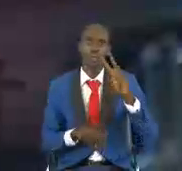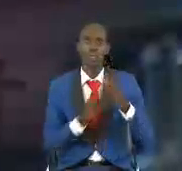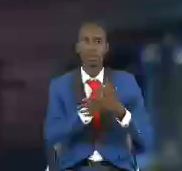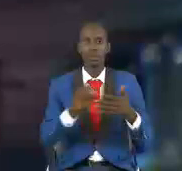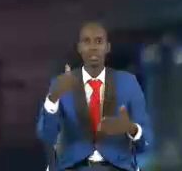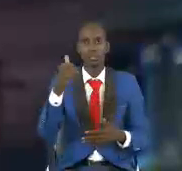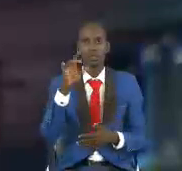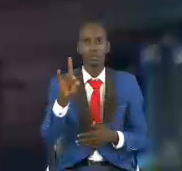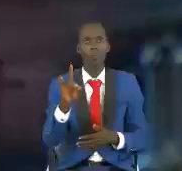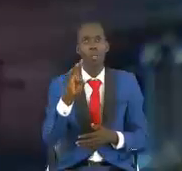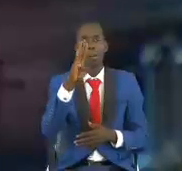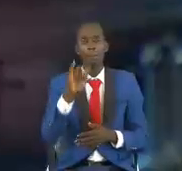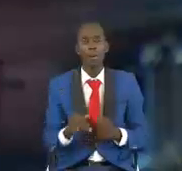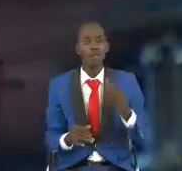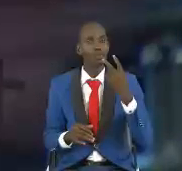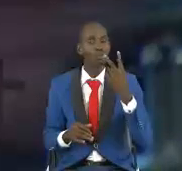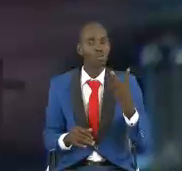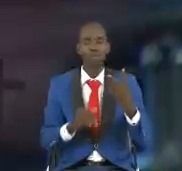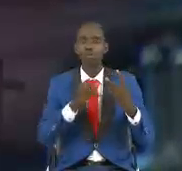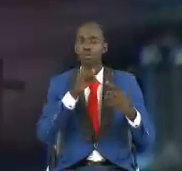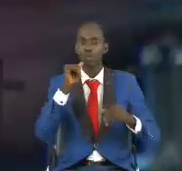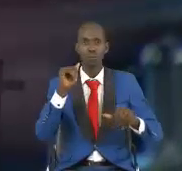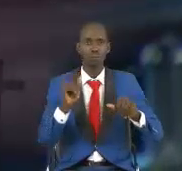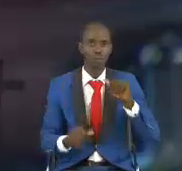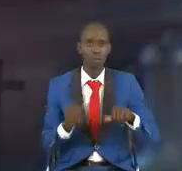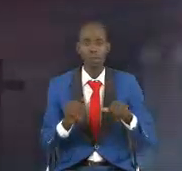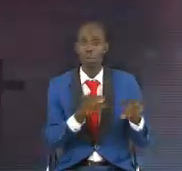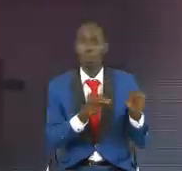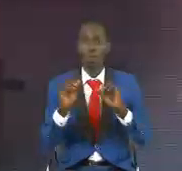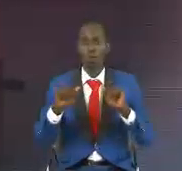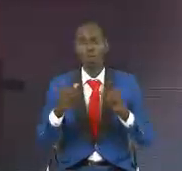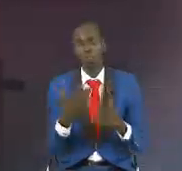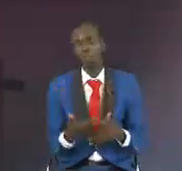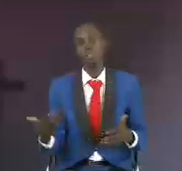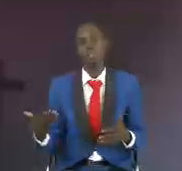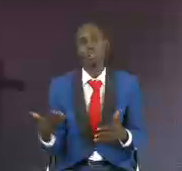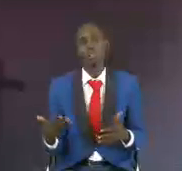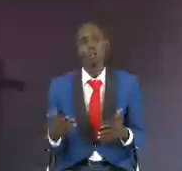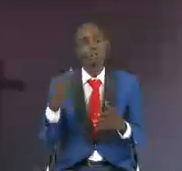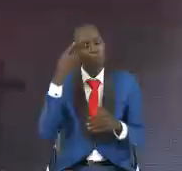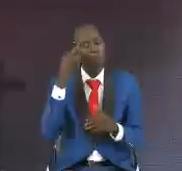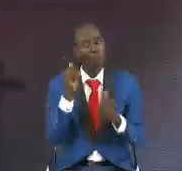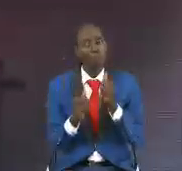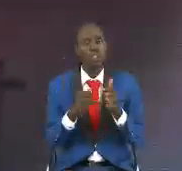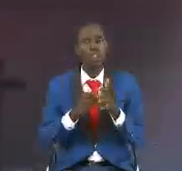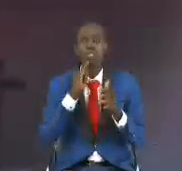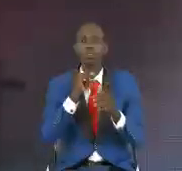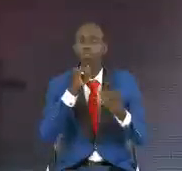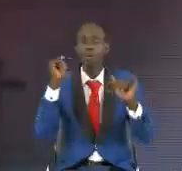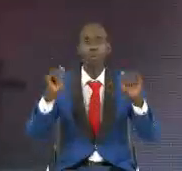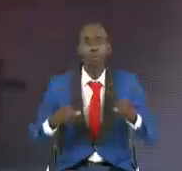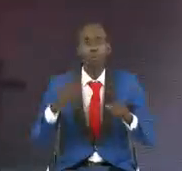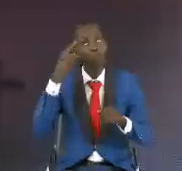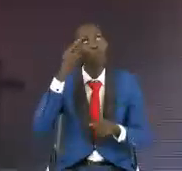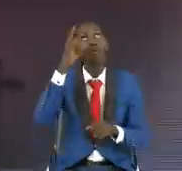two immutable things, in the which it was impossible for God to lie,